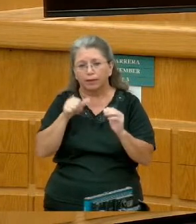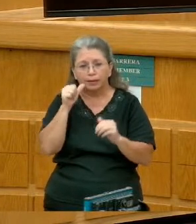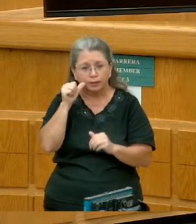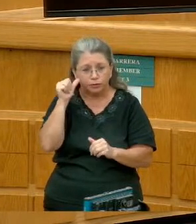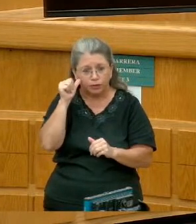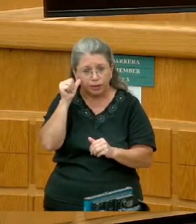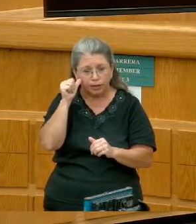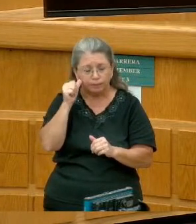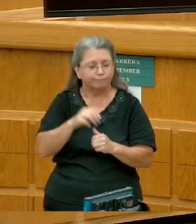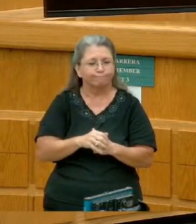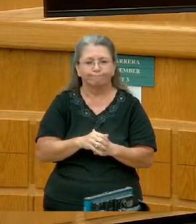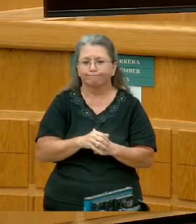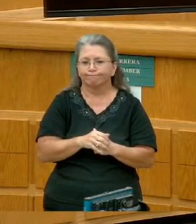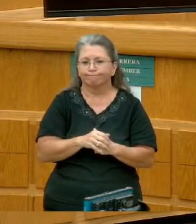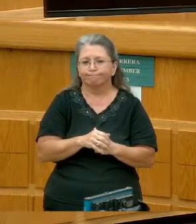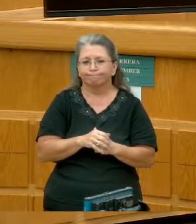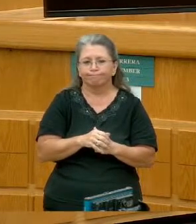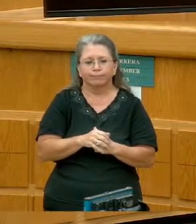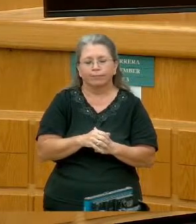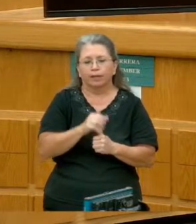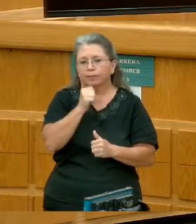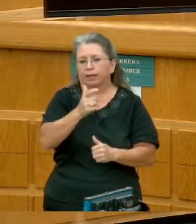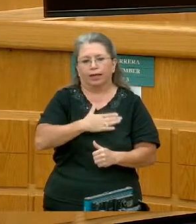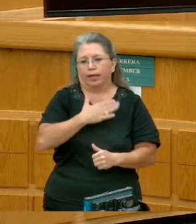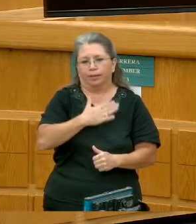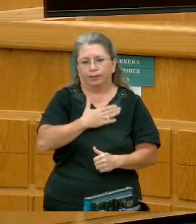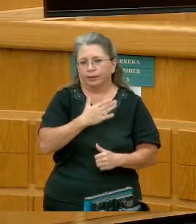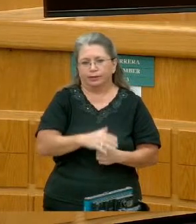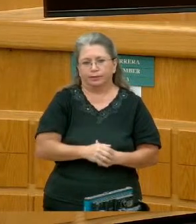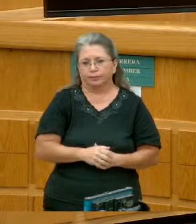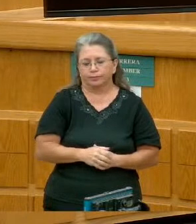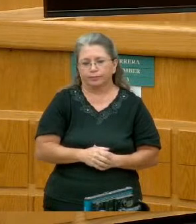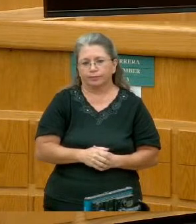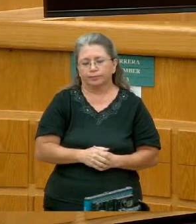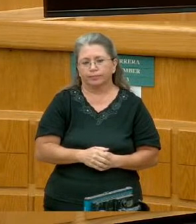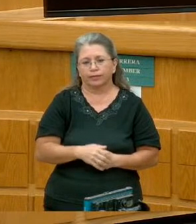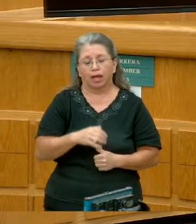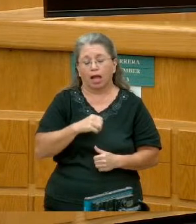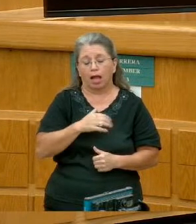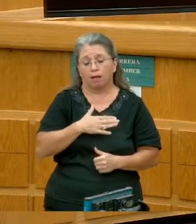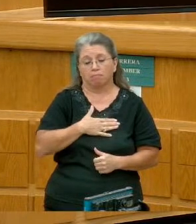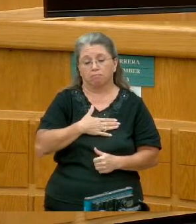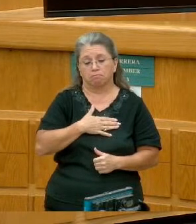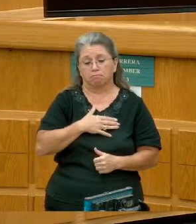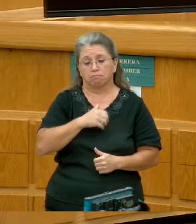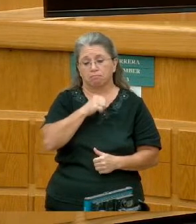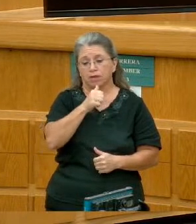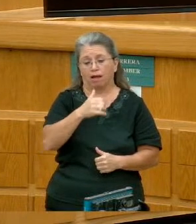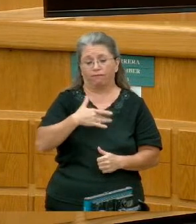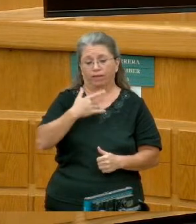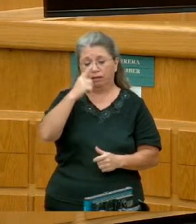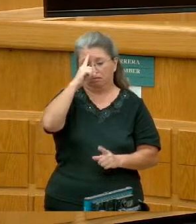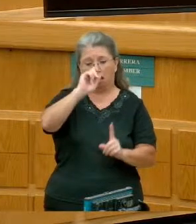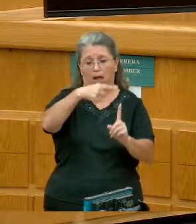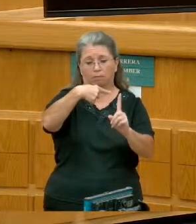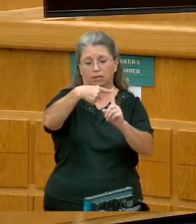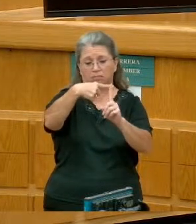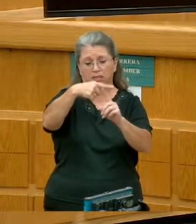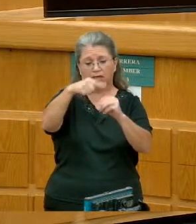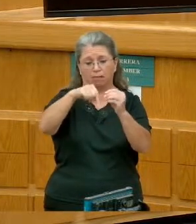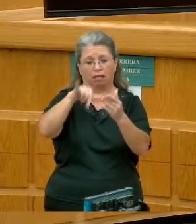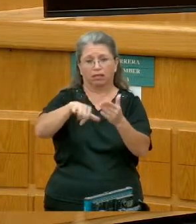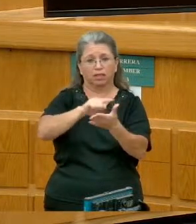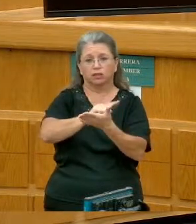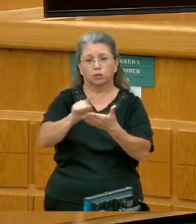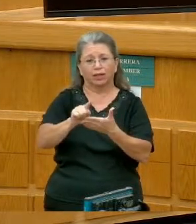yesterday, I'm not pleased. And I'm not optimistic about this week because I